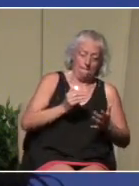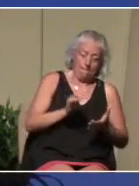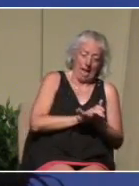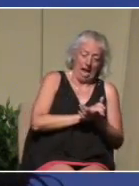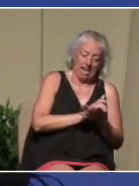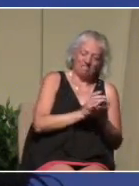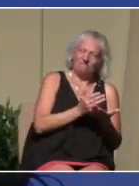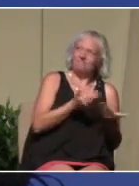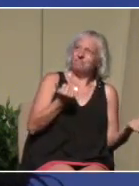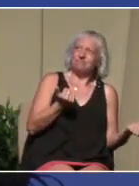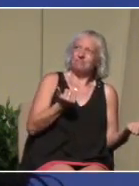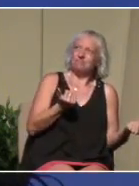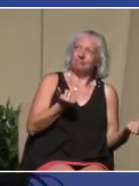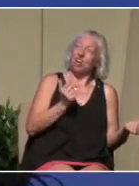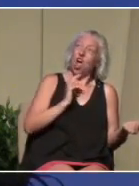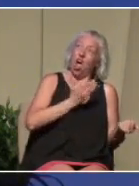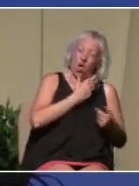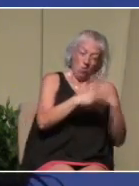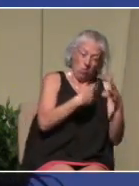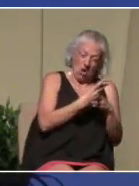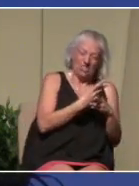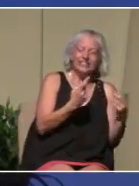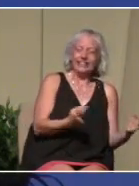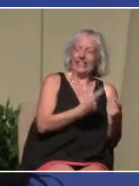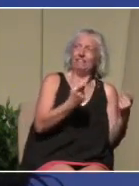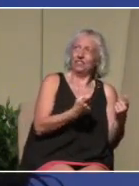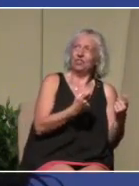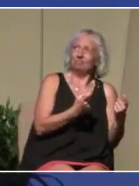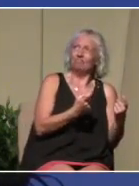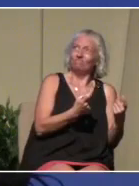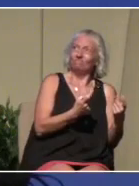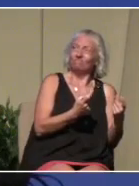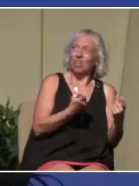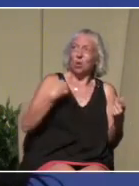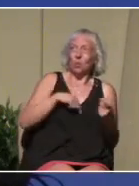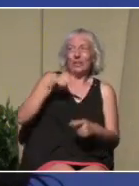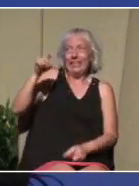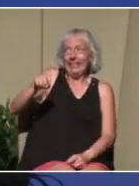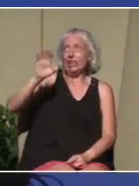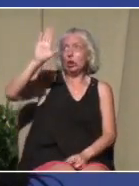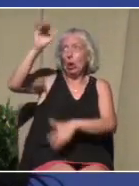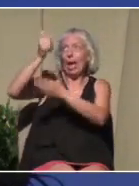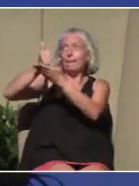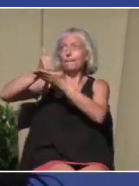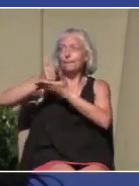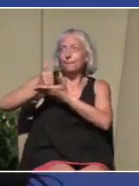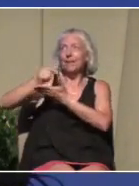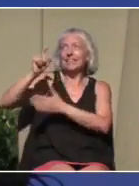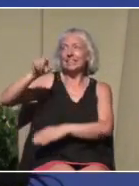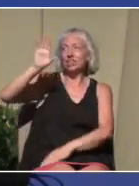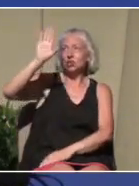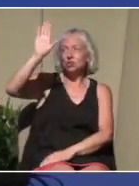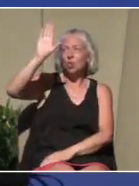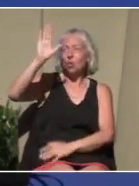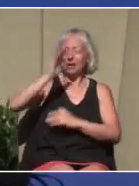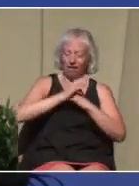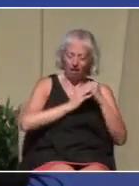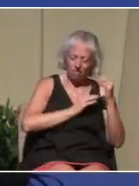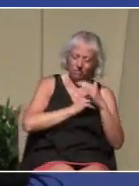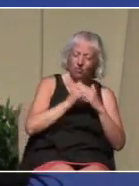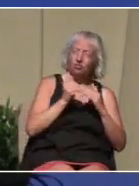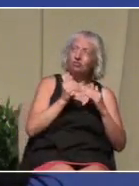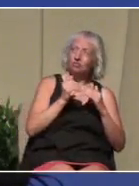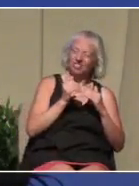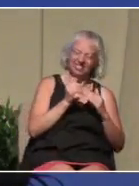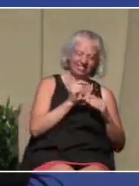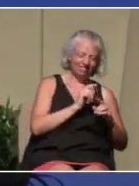in a sinful and fallen world. And we need your help, Lord, and your comfort in